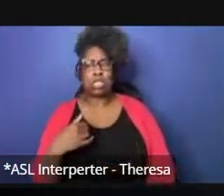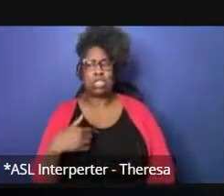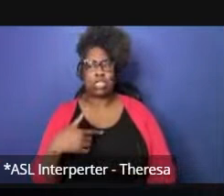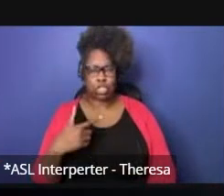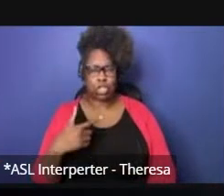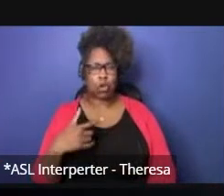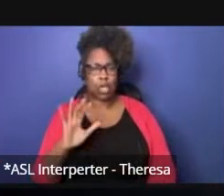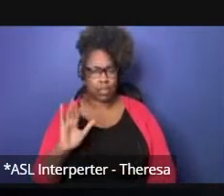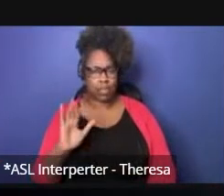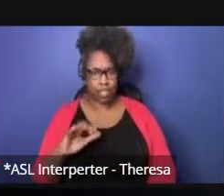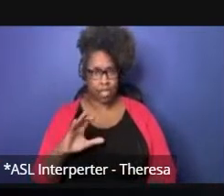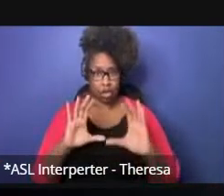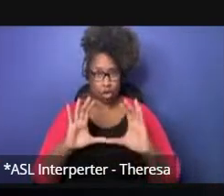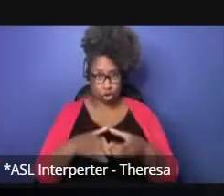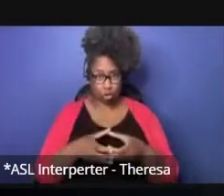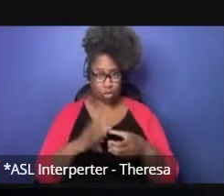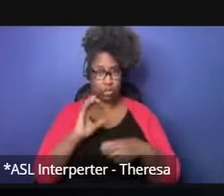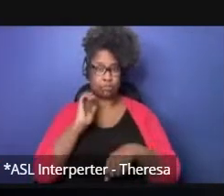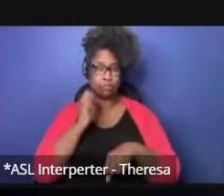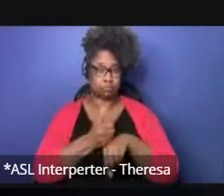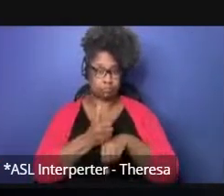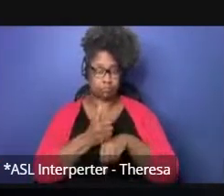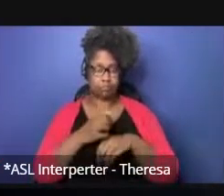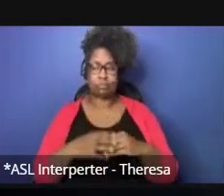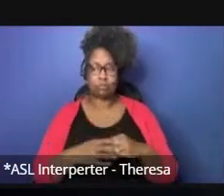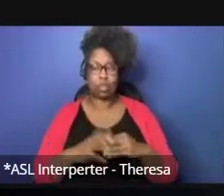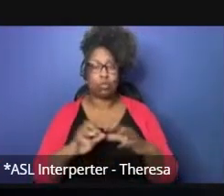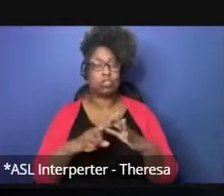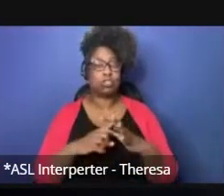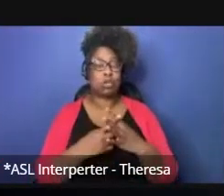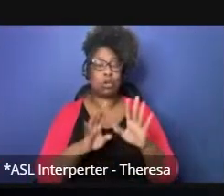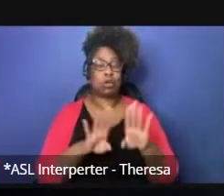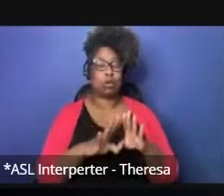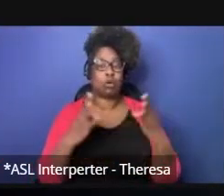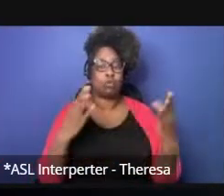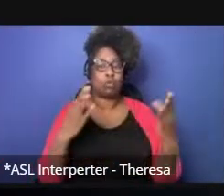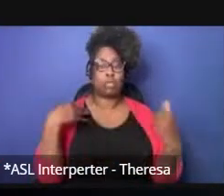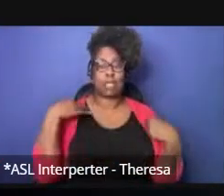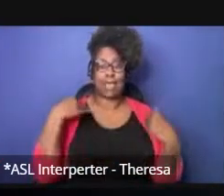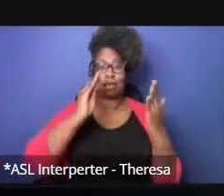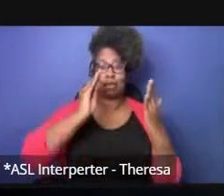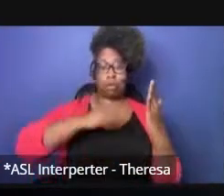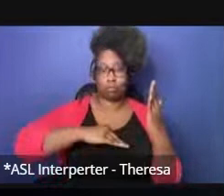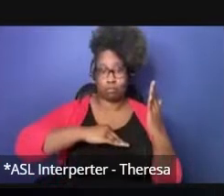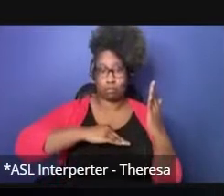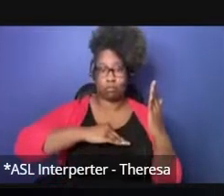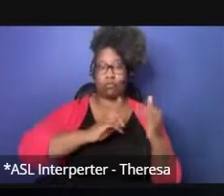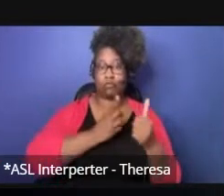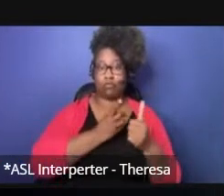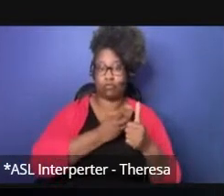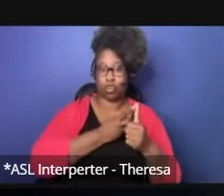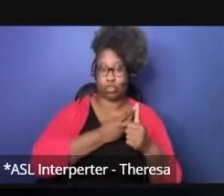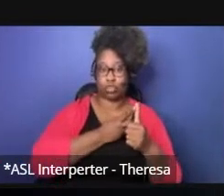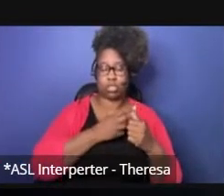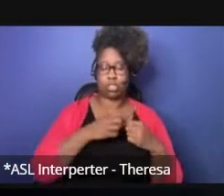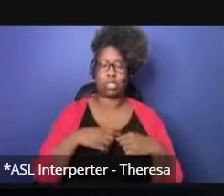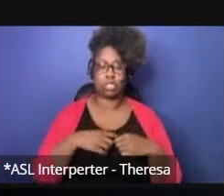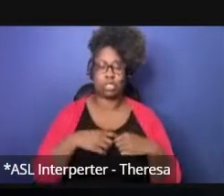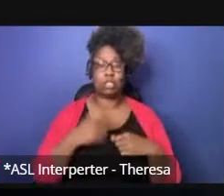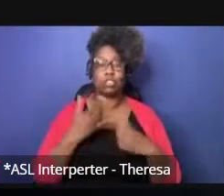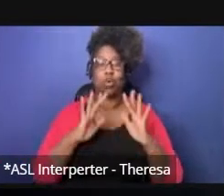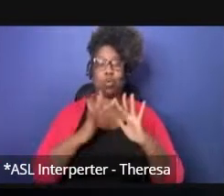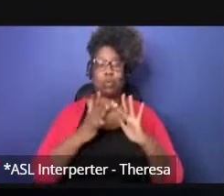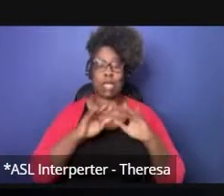coalition was we started with the open application process first. And we put that out on our